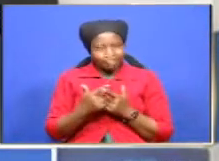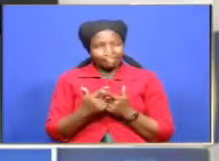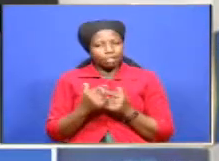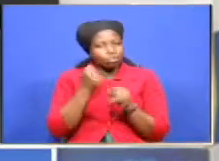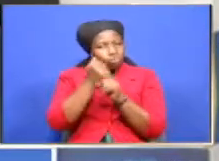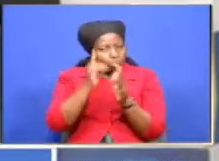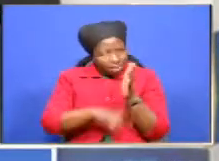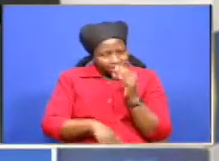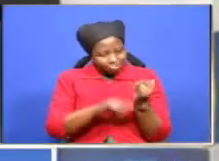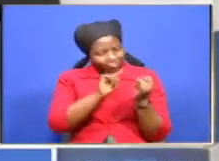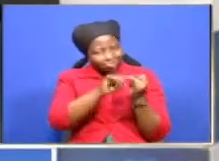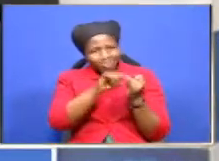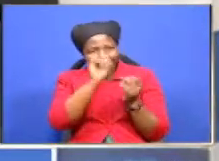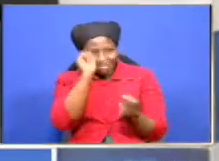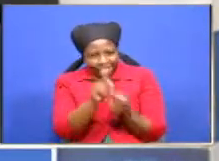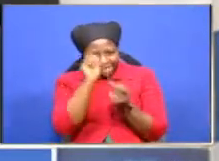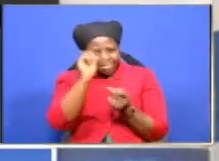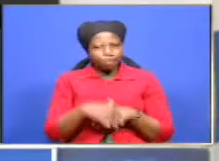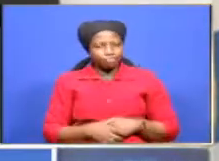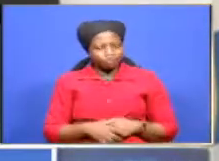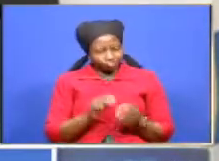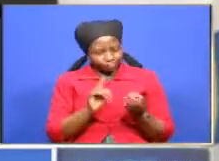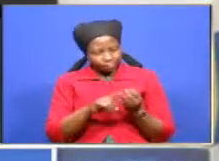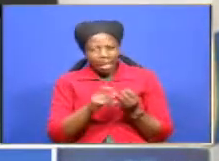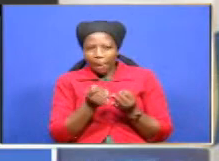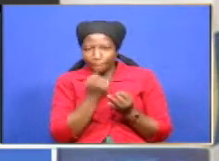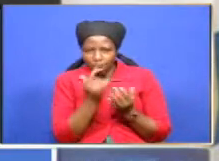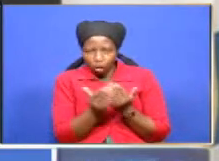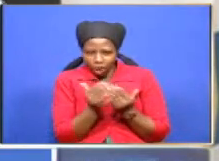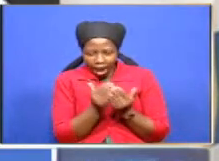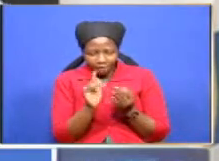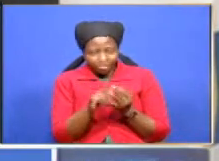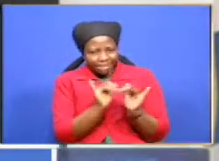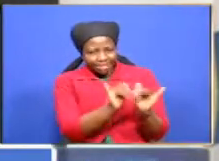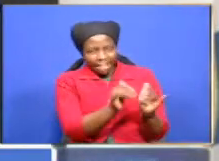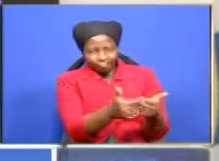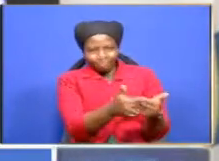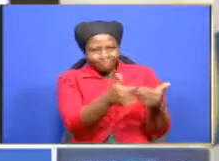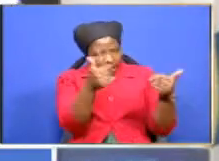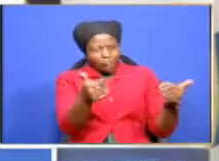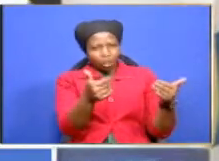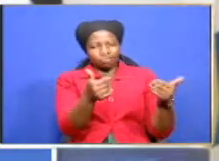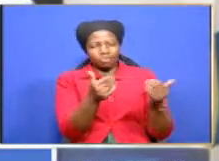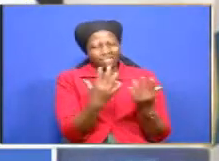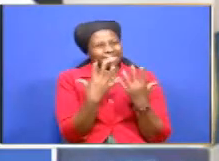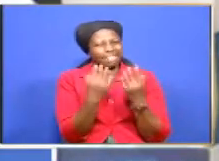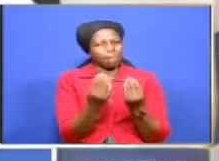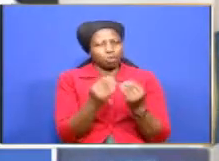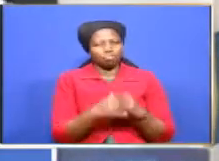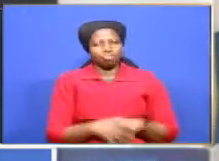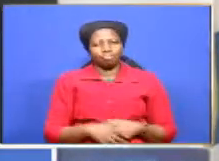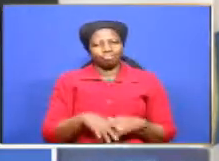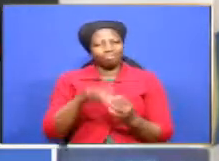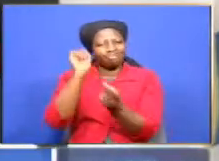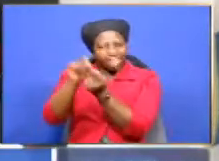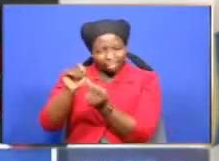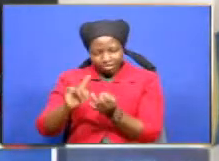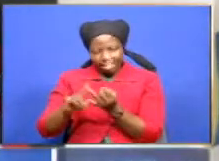test, treat, and isolate. It's as simple as that. Test, treat,